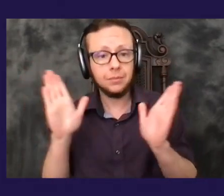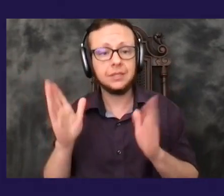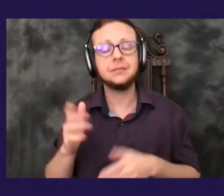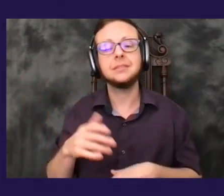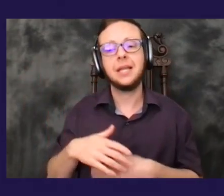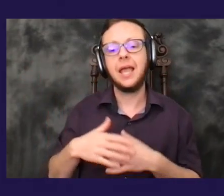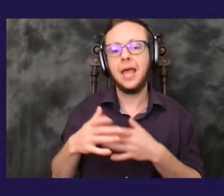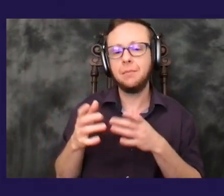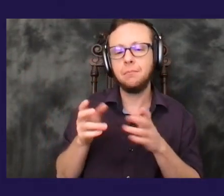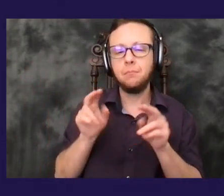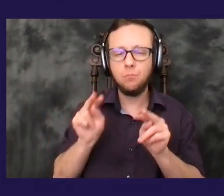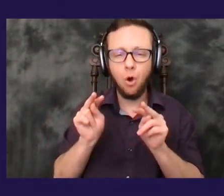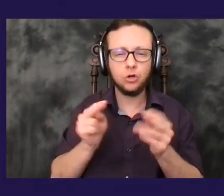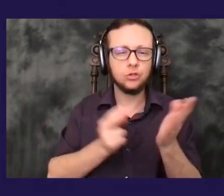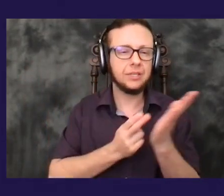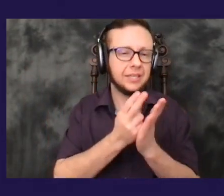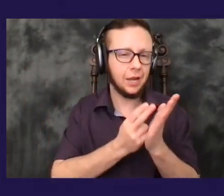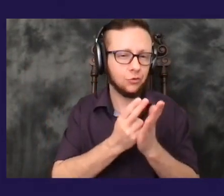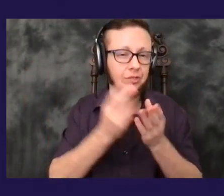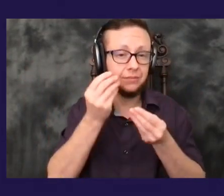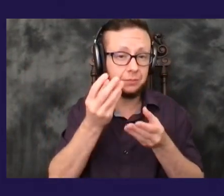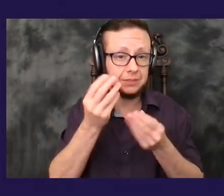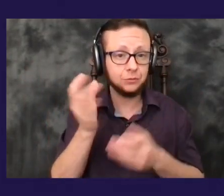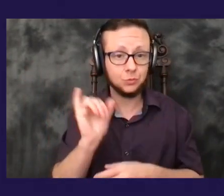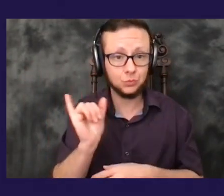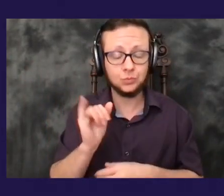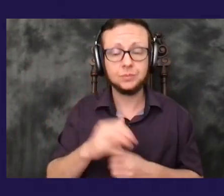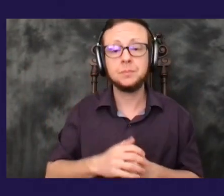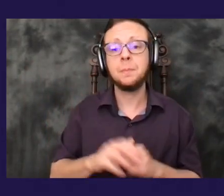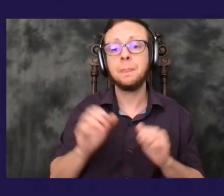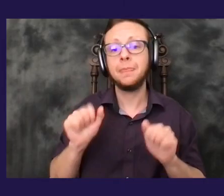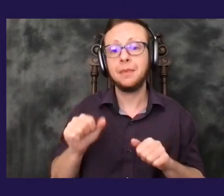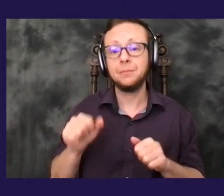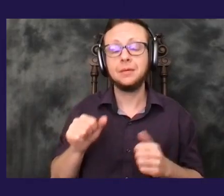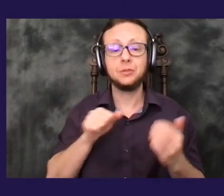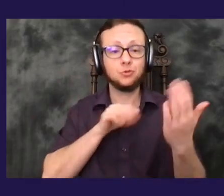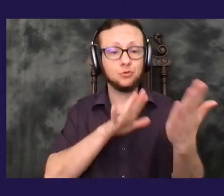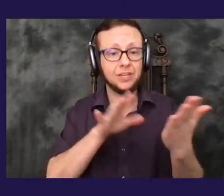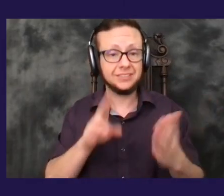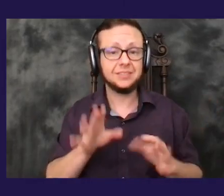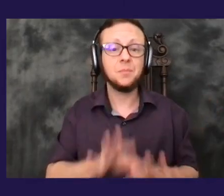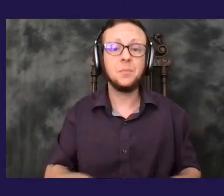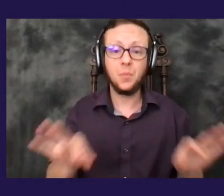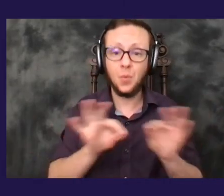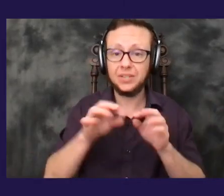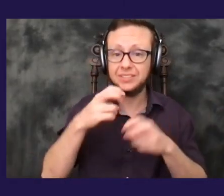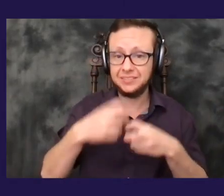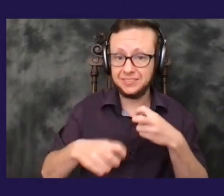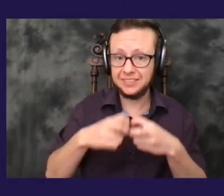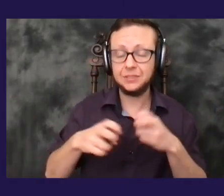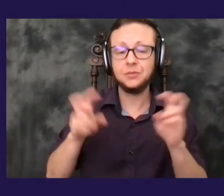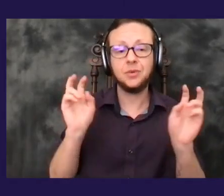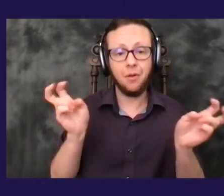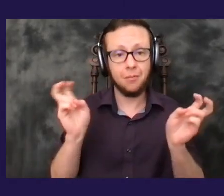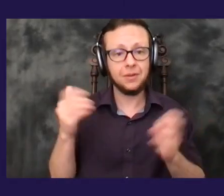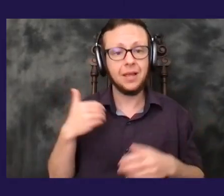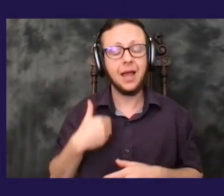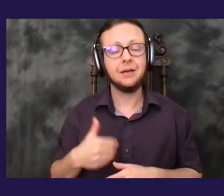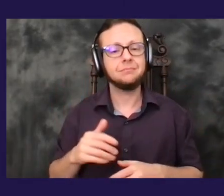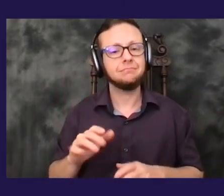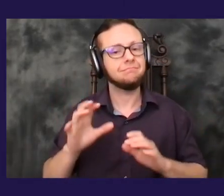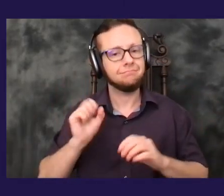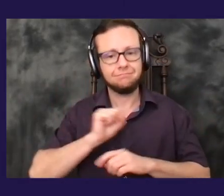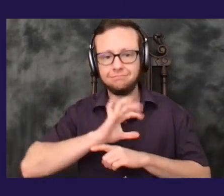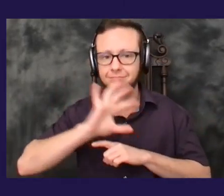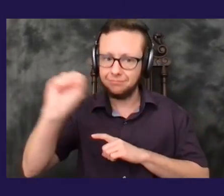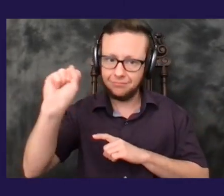integrity. So to be able to address these very important and difficult topics, we have an outstanding panel.